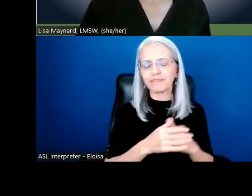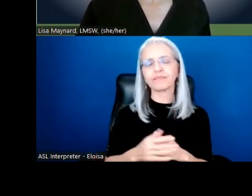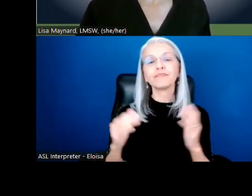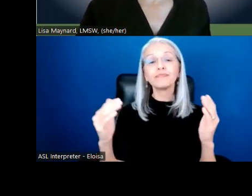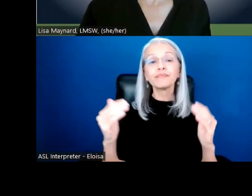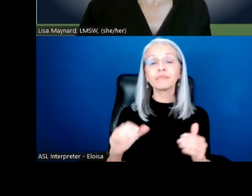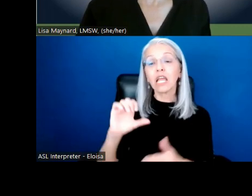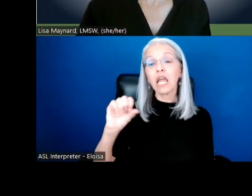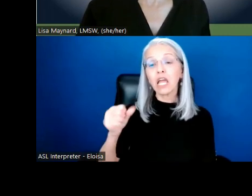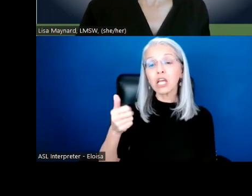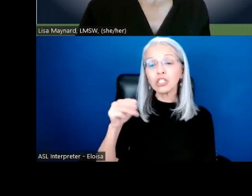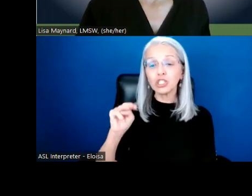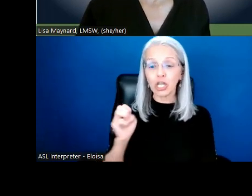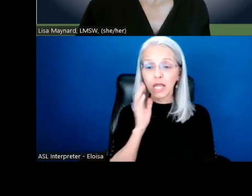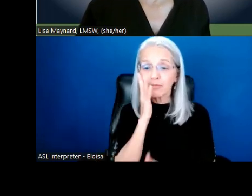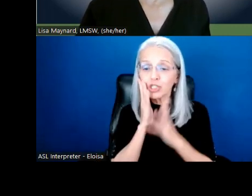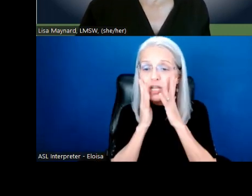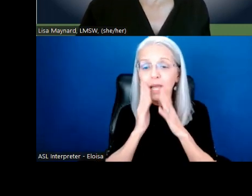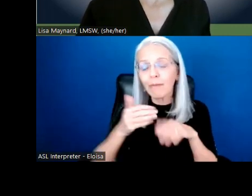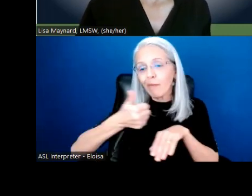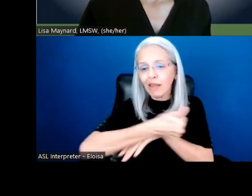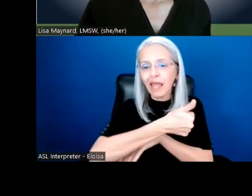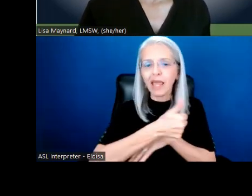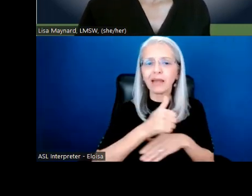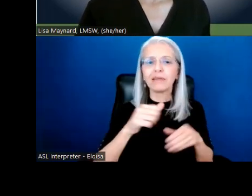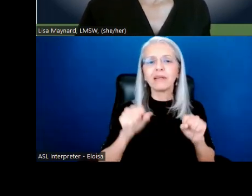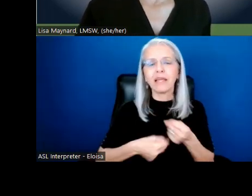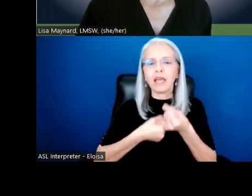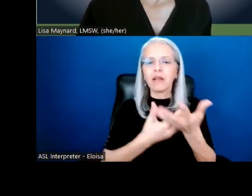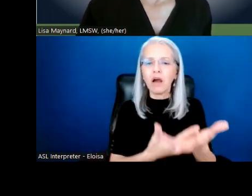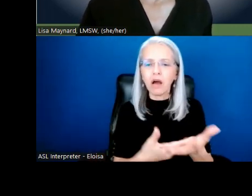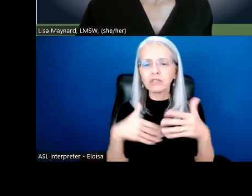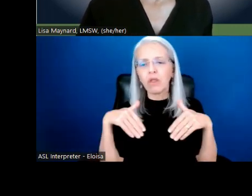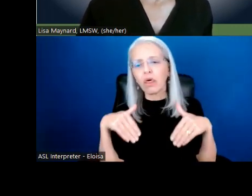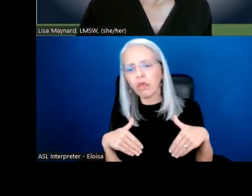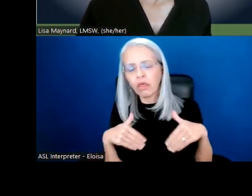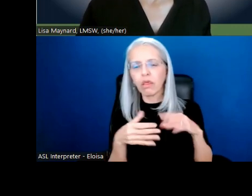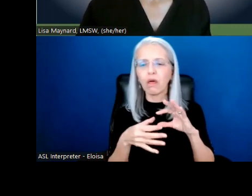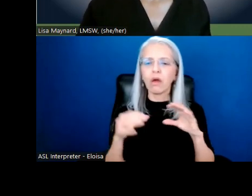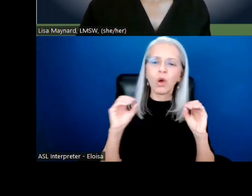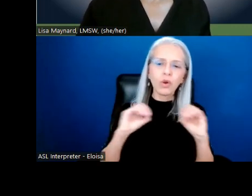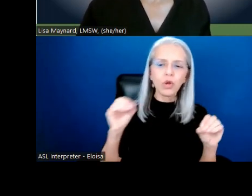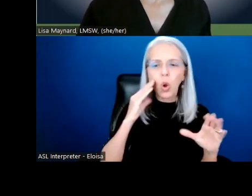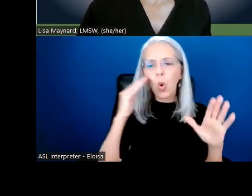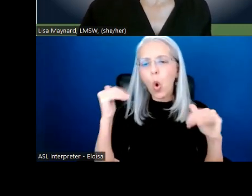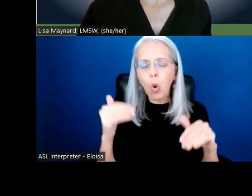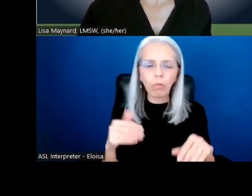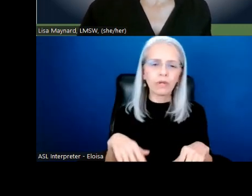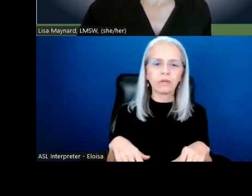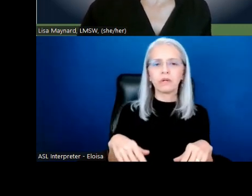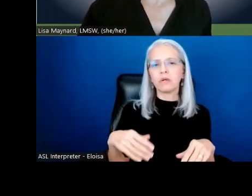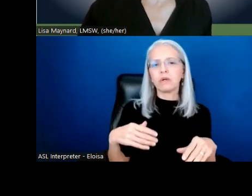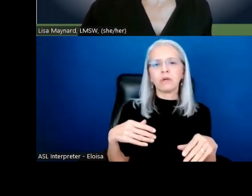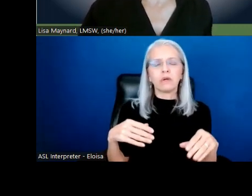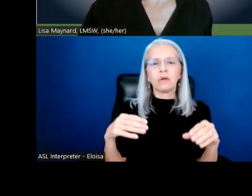often lead to feelings of hopelessness, helplessness, anger, rage. I'd be mad.